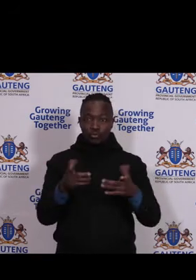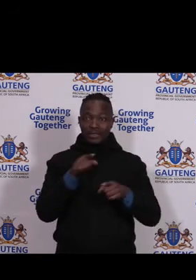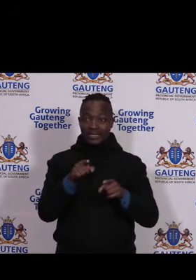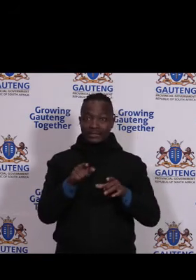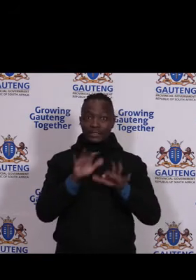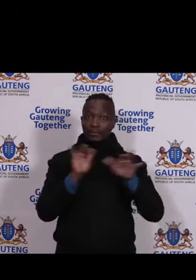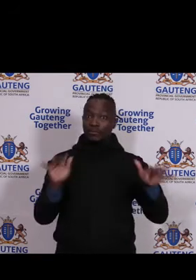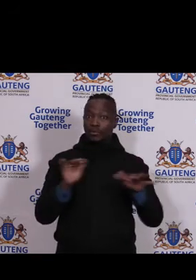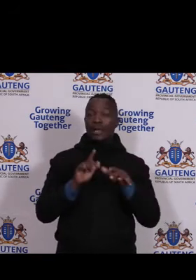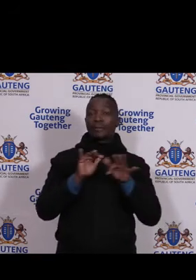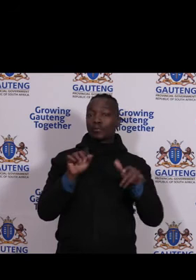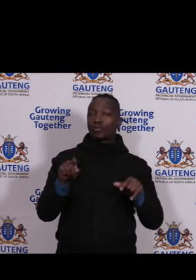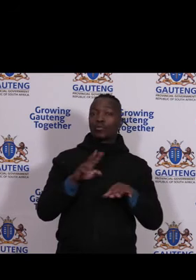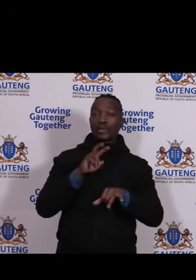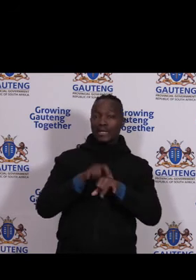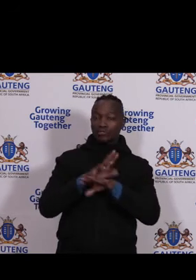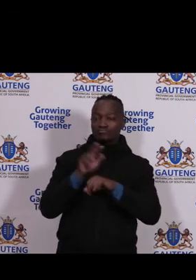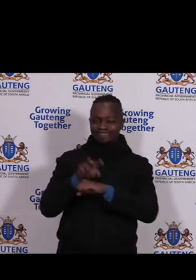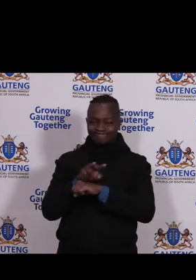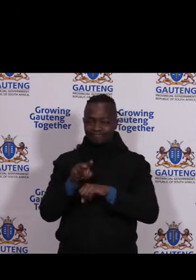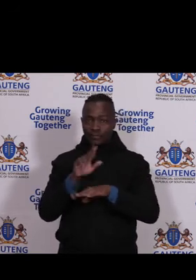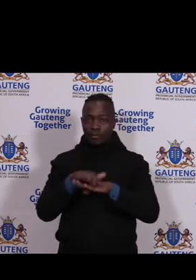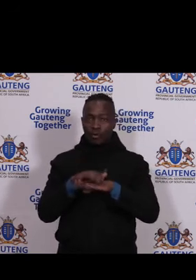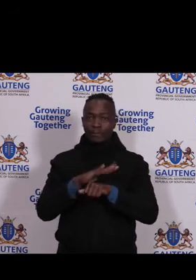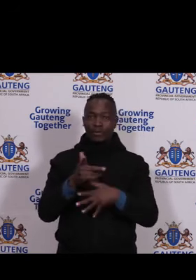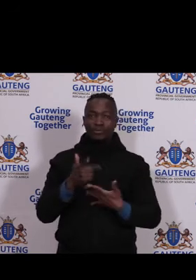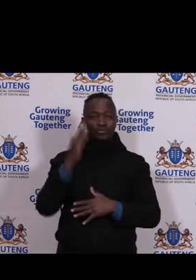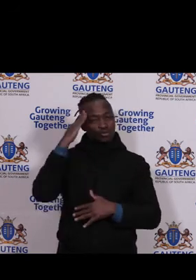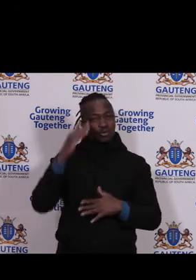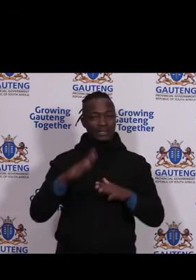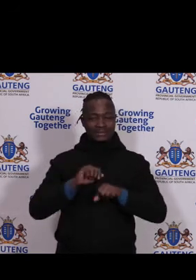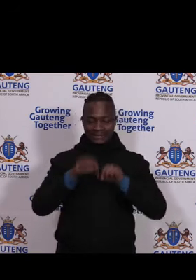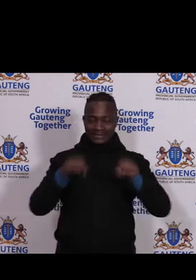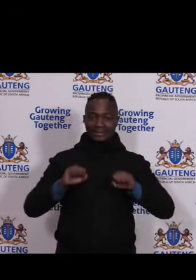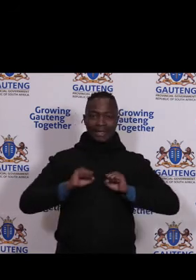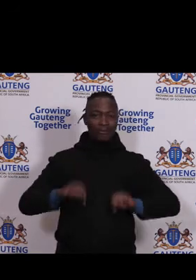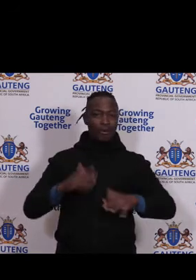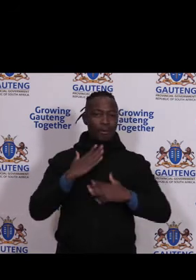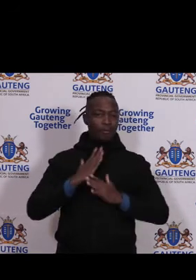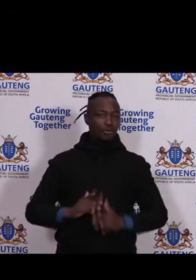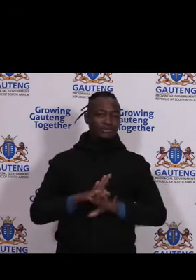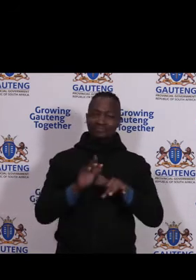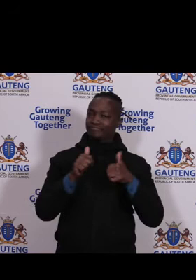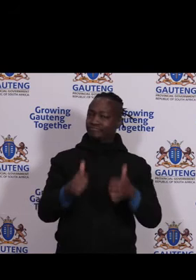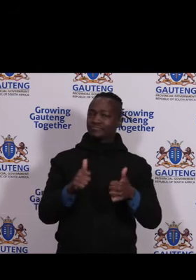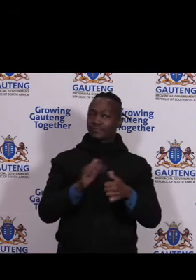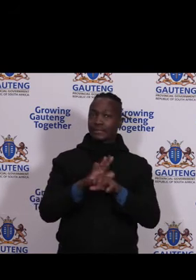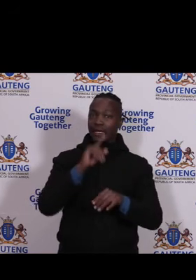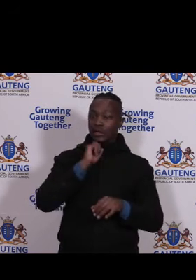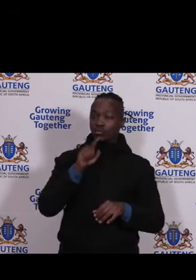of people that we need to keep an eye because of their immunocompromised state. But I think with the usage and